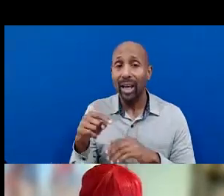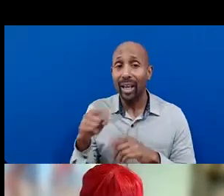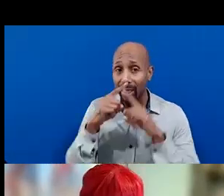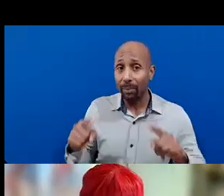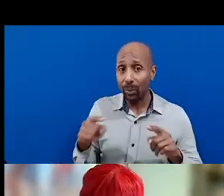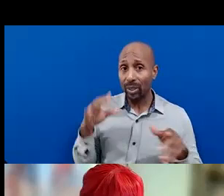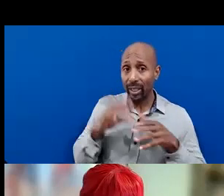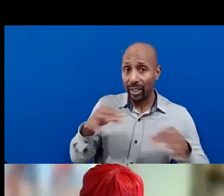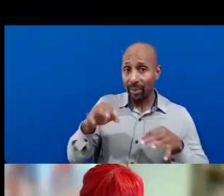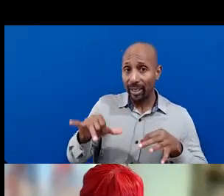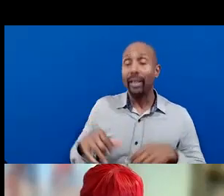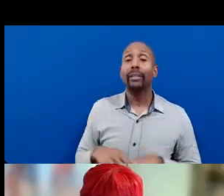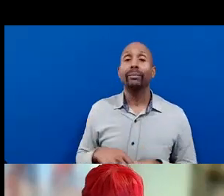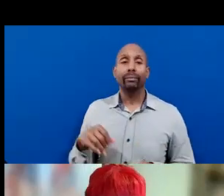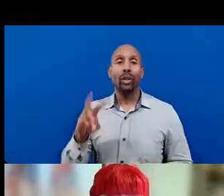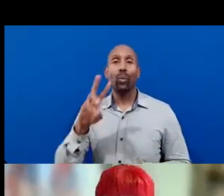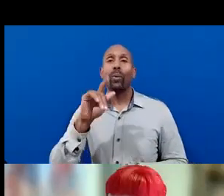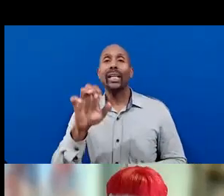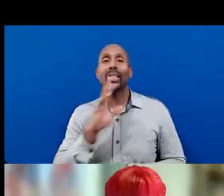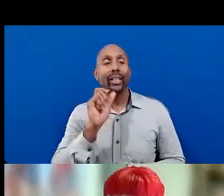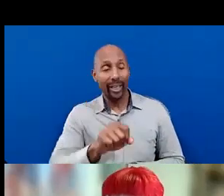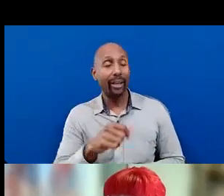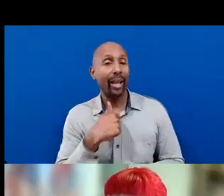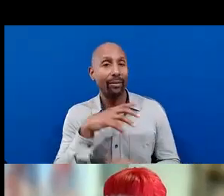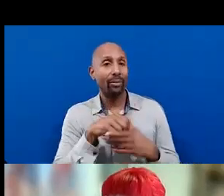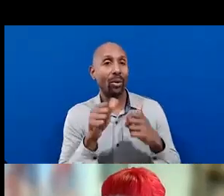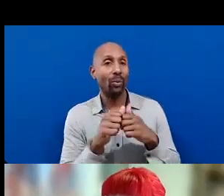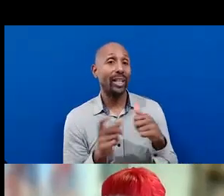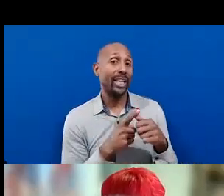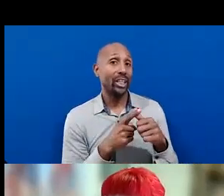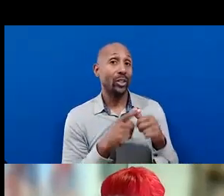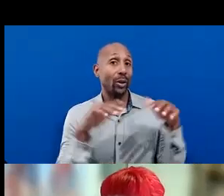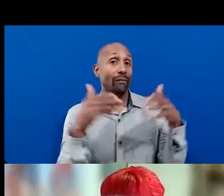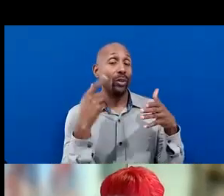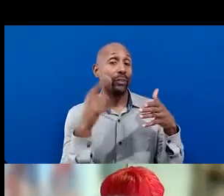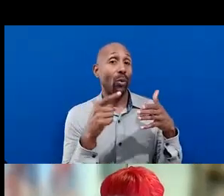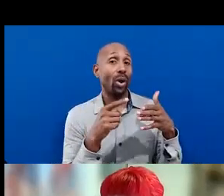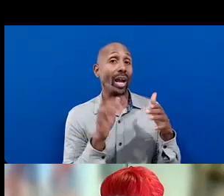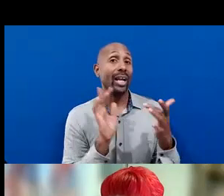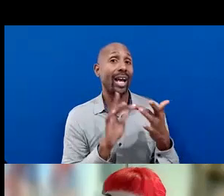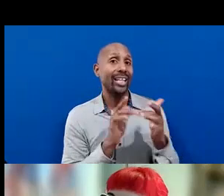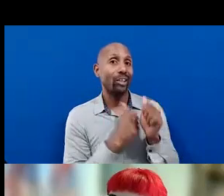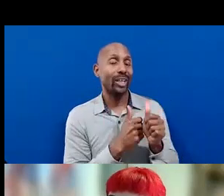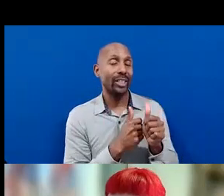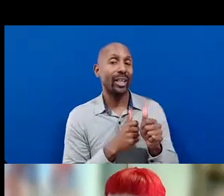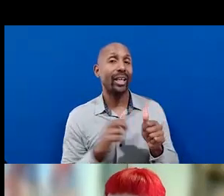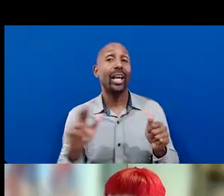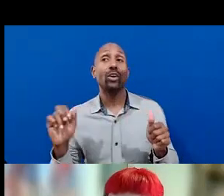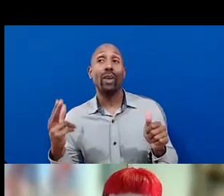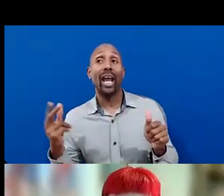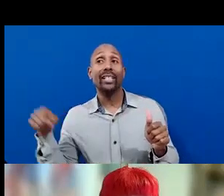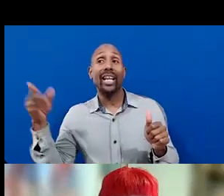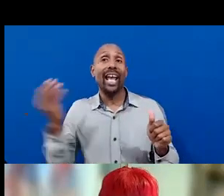and rash was one of the symptoms that we were asked to identify as part of that